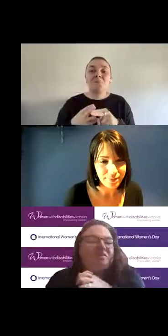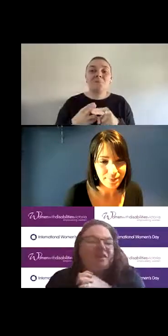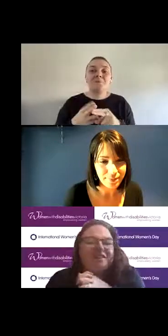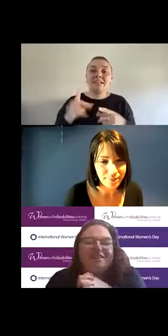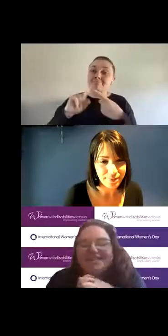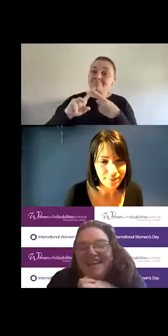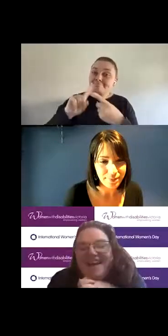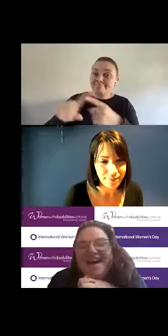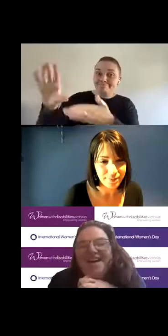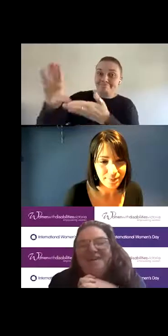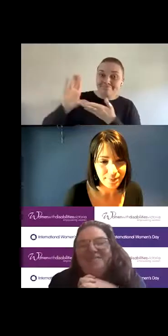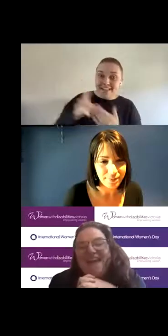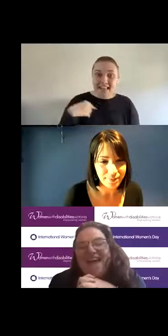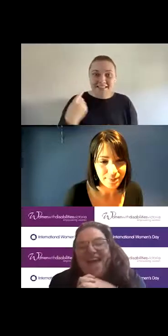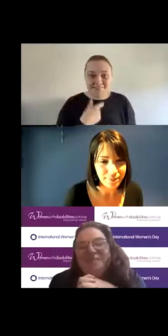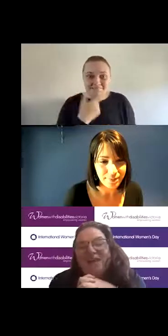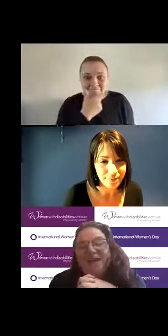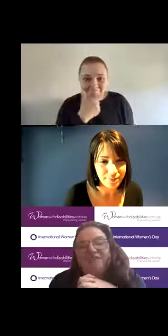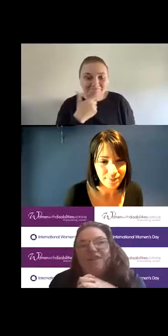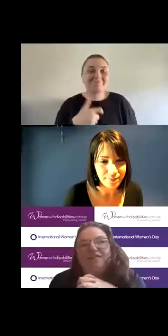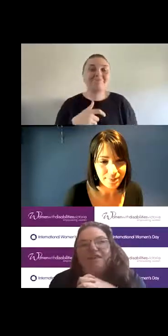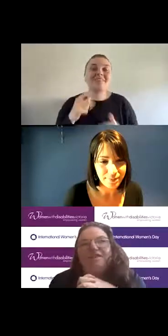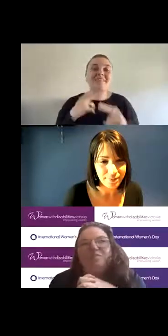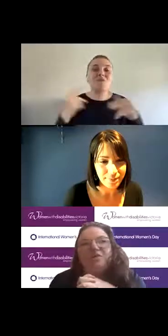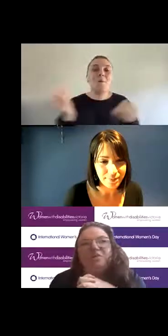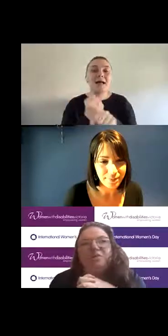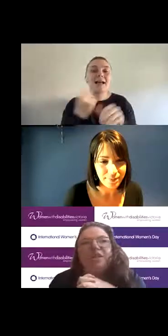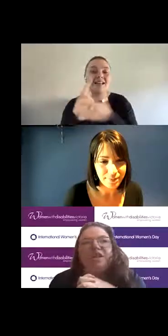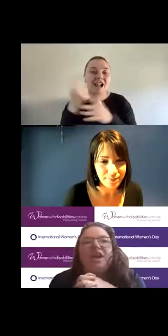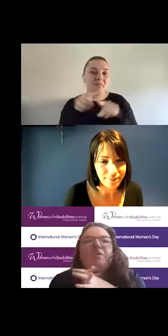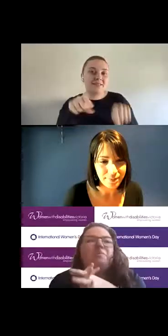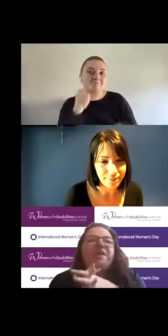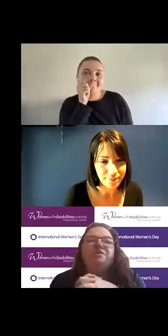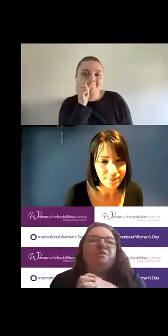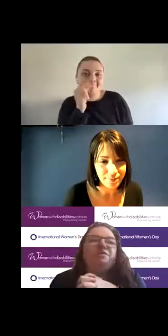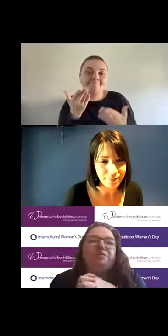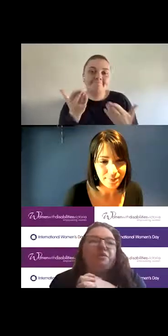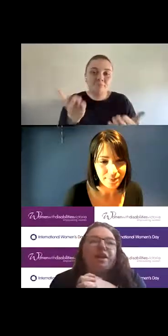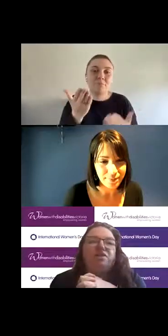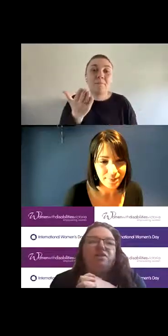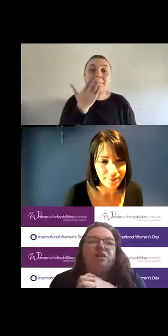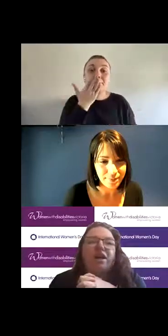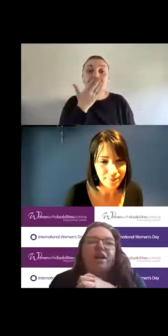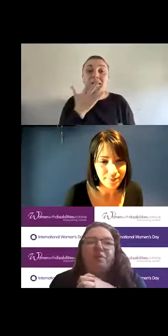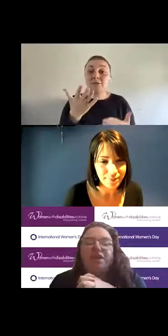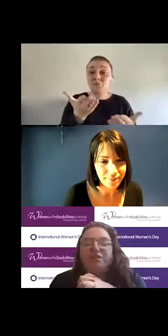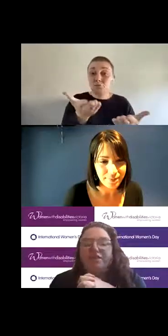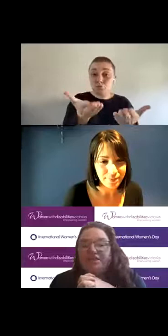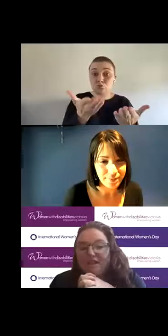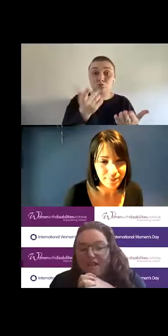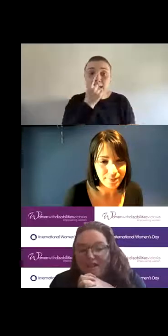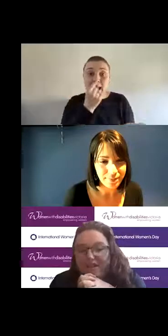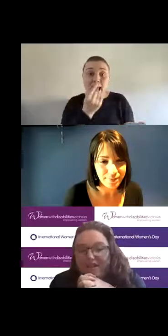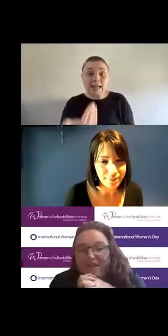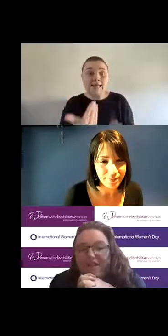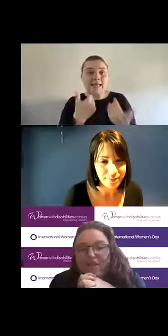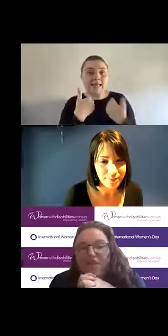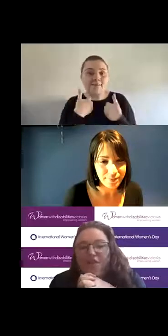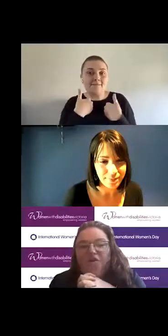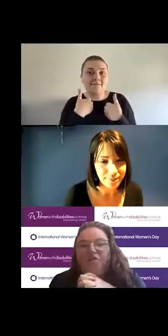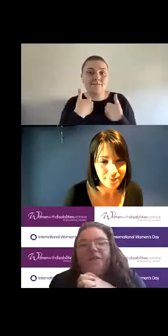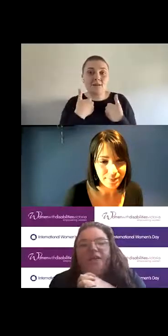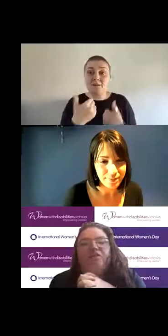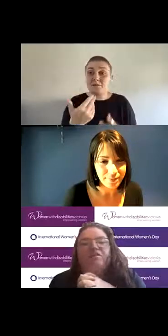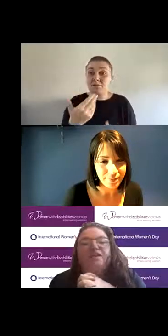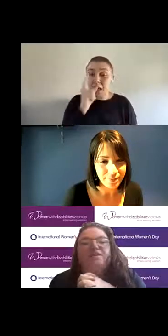continuously funding us and for making events like this possible. Please feel free to give us a